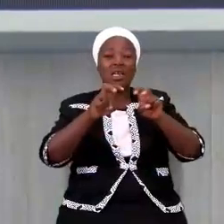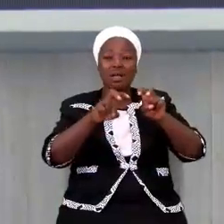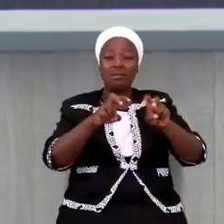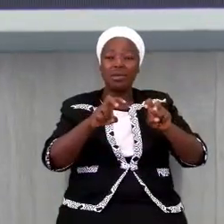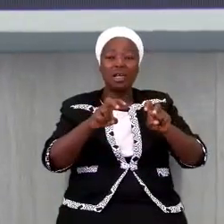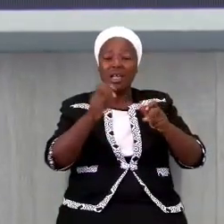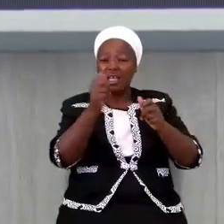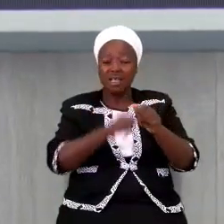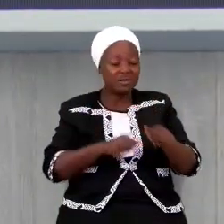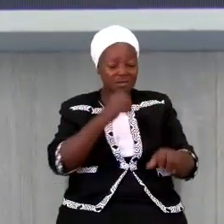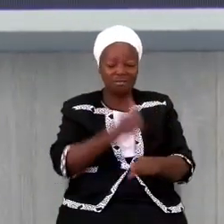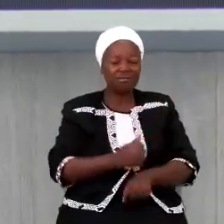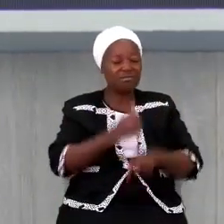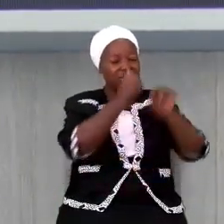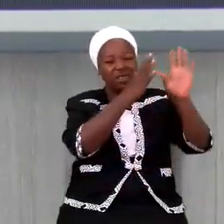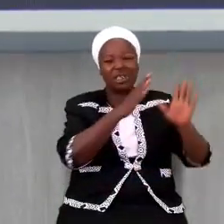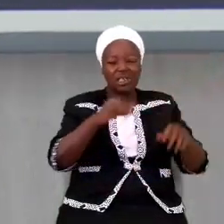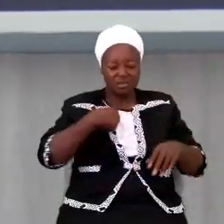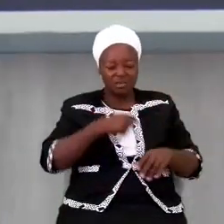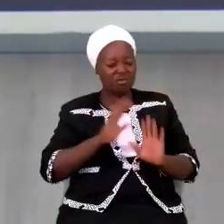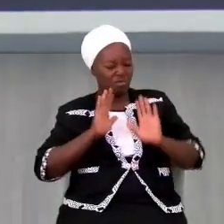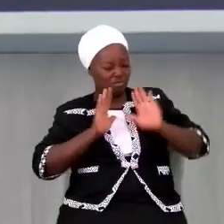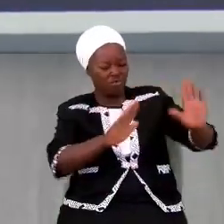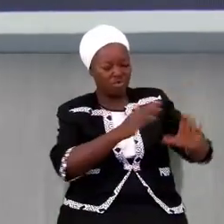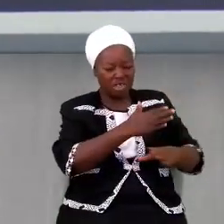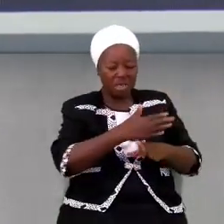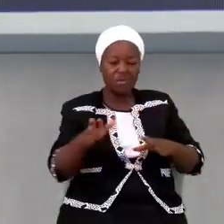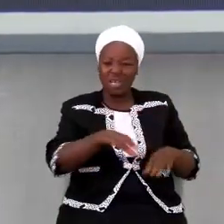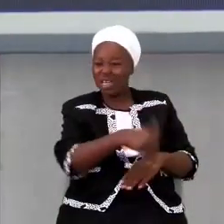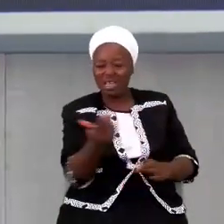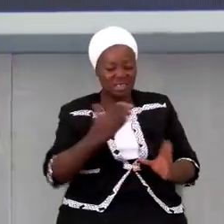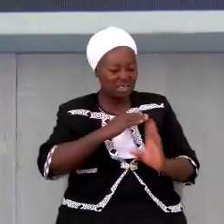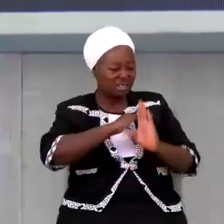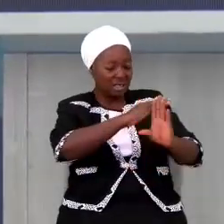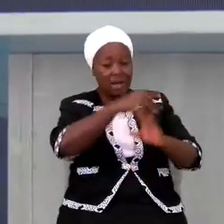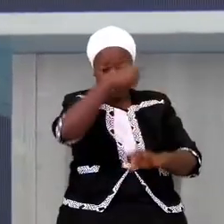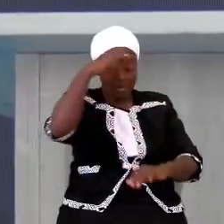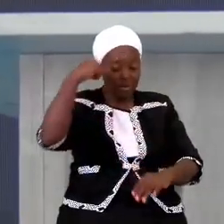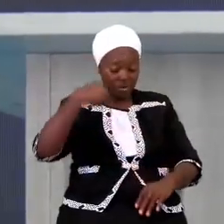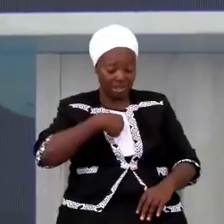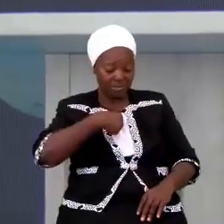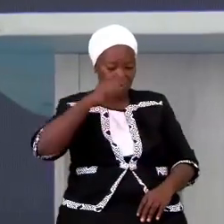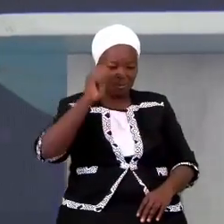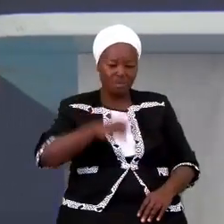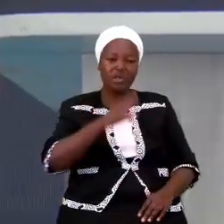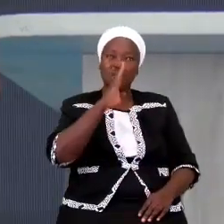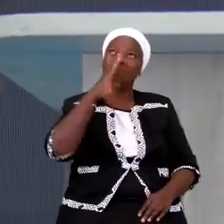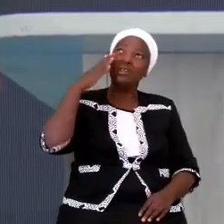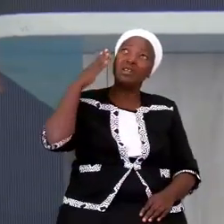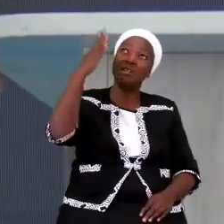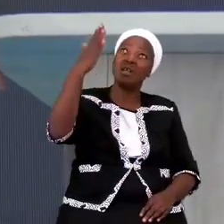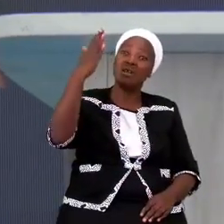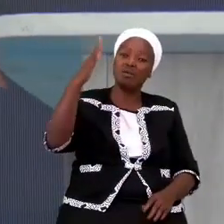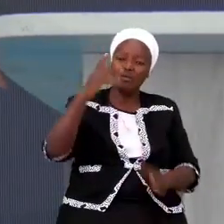must be there. How about you? I said, how about you? Why don't you forget all